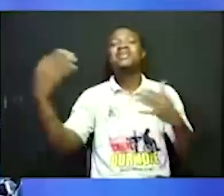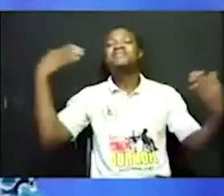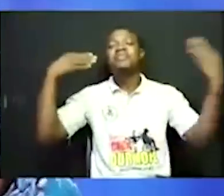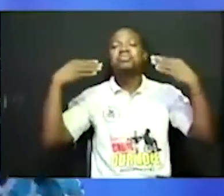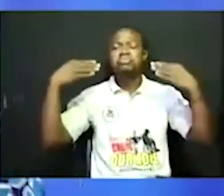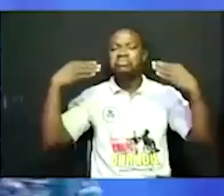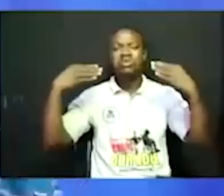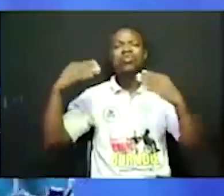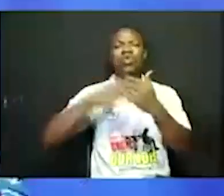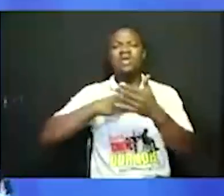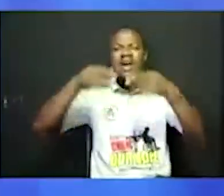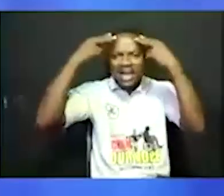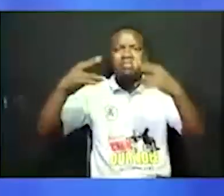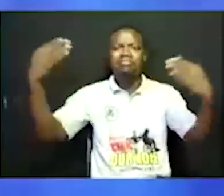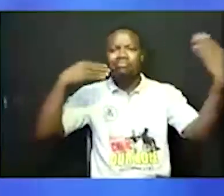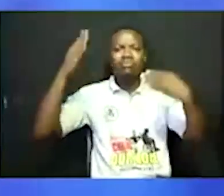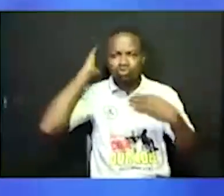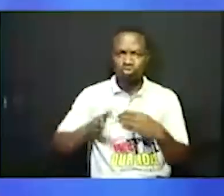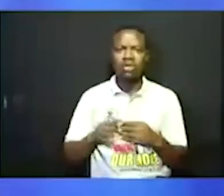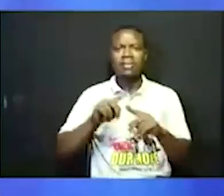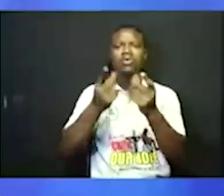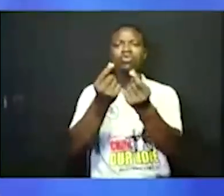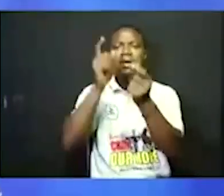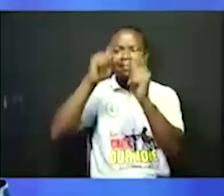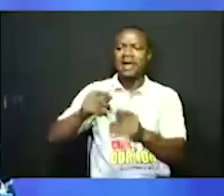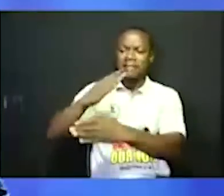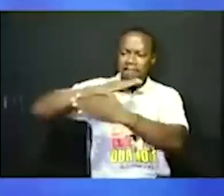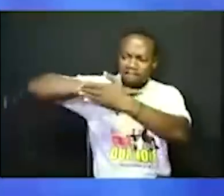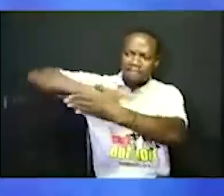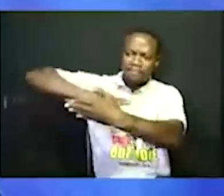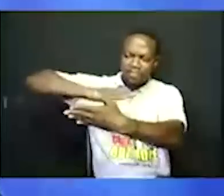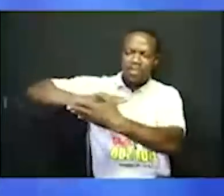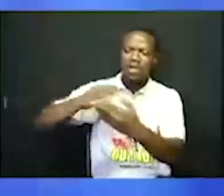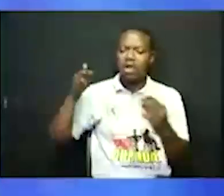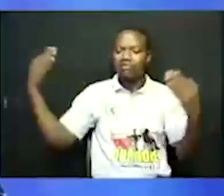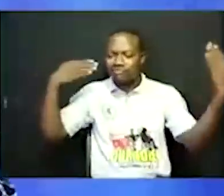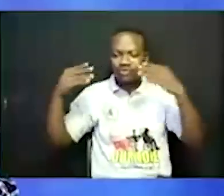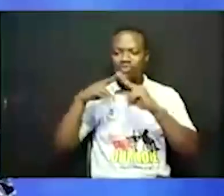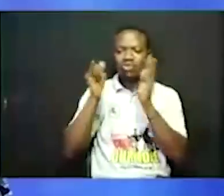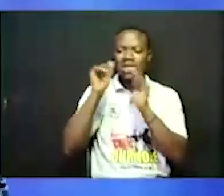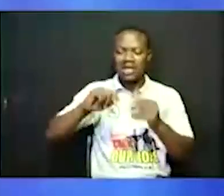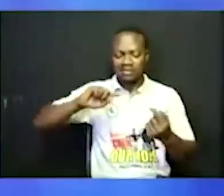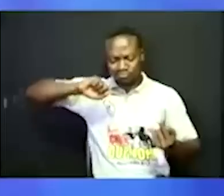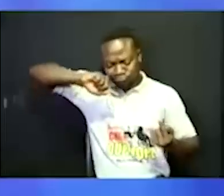come. What the best you can do is to prevent the offense from developing into